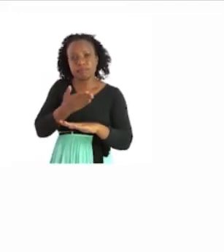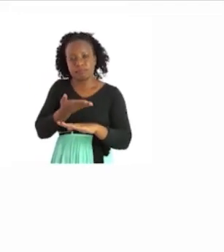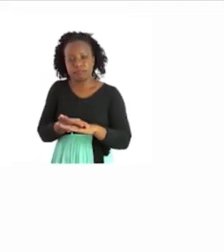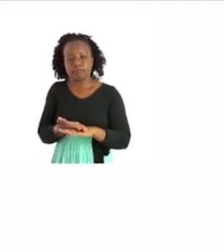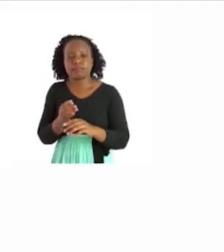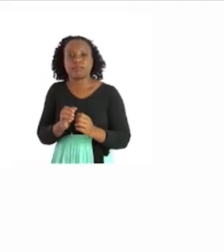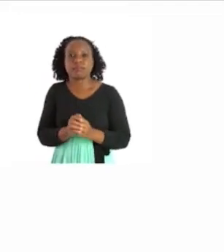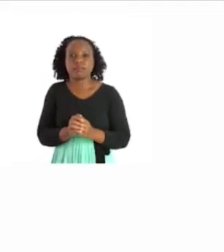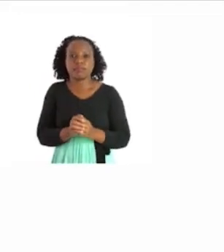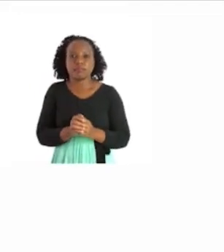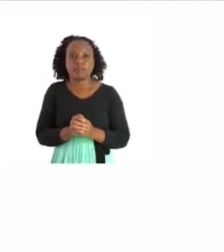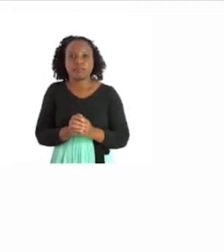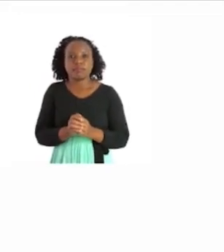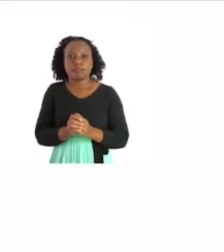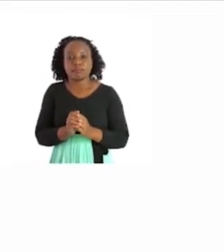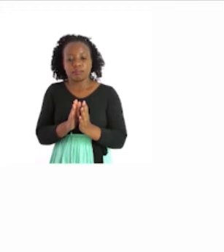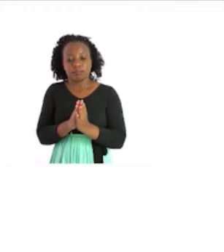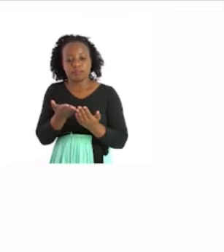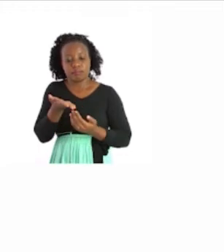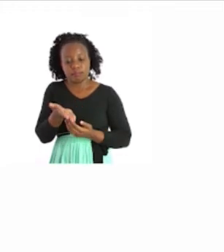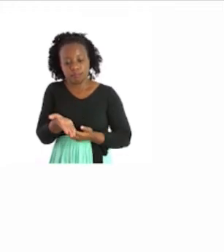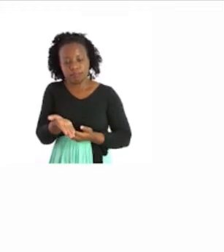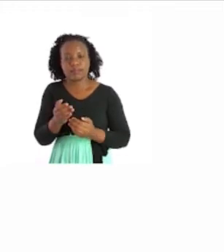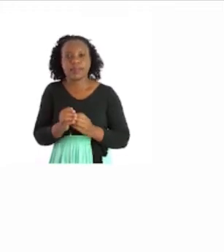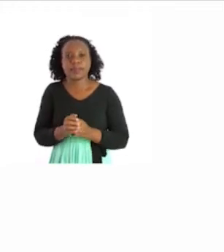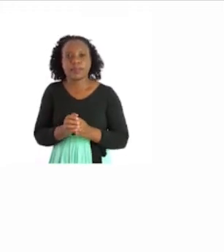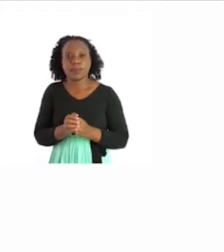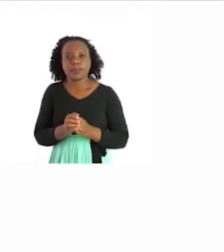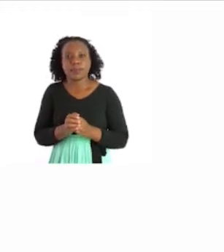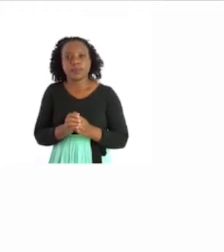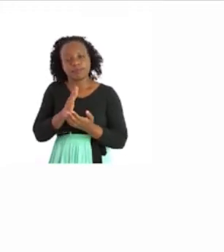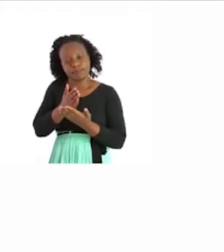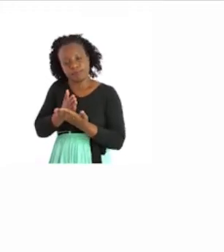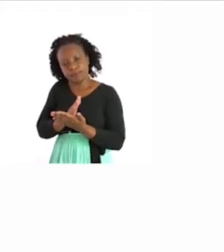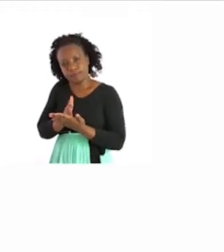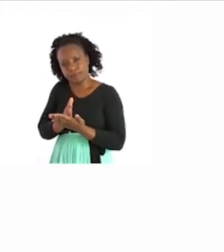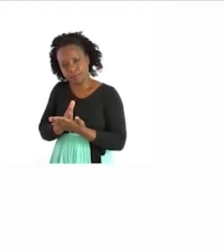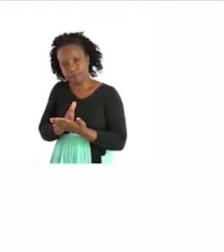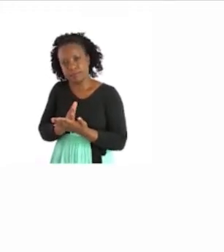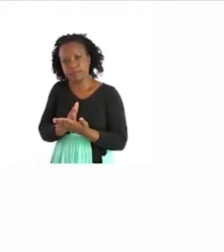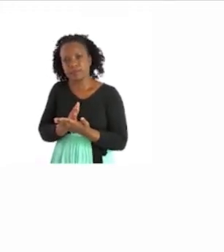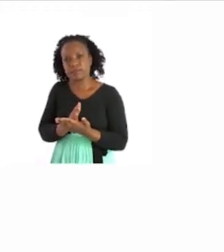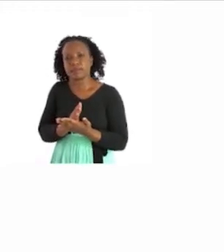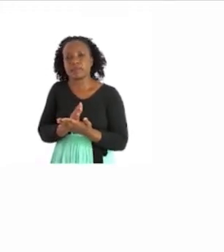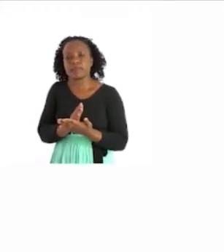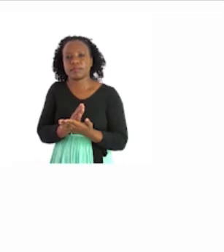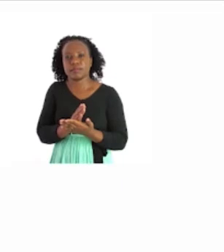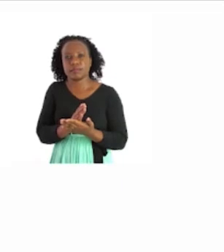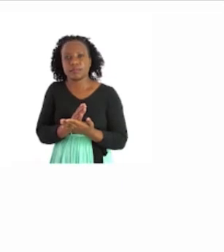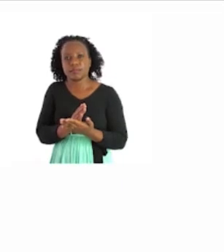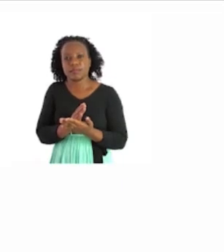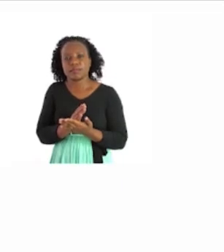nouns. As you can see, it's written there. Here are some examples of collective